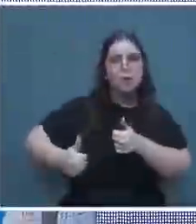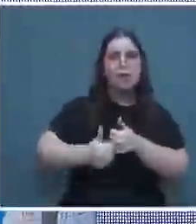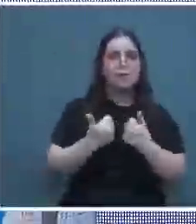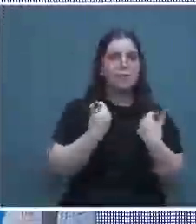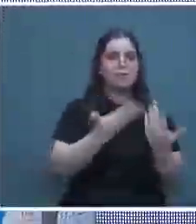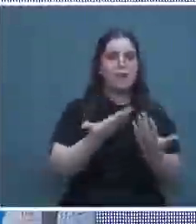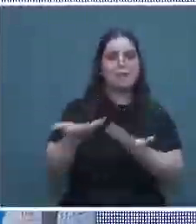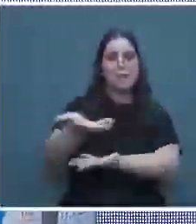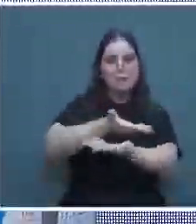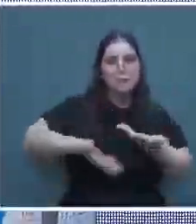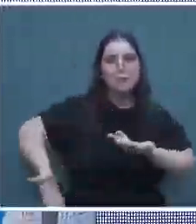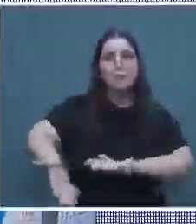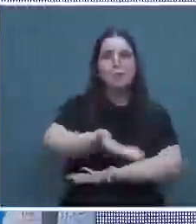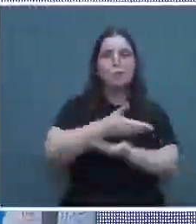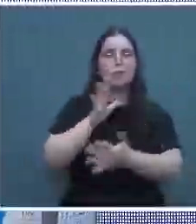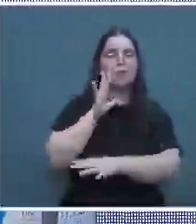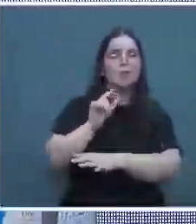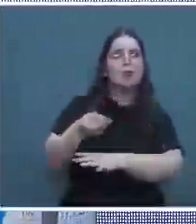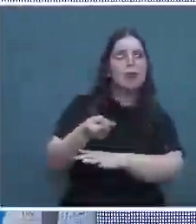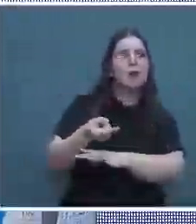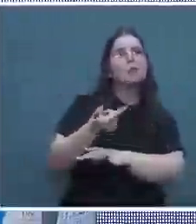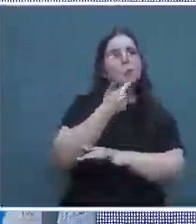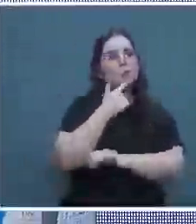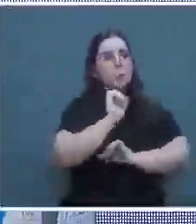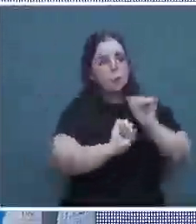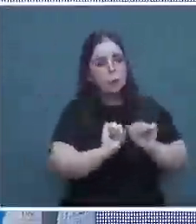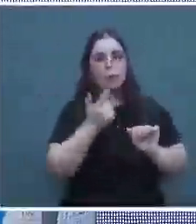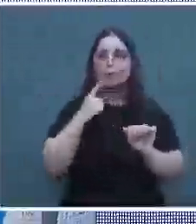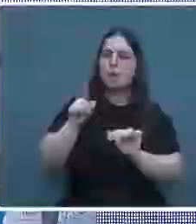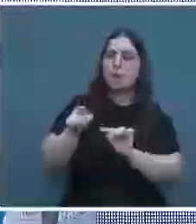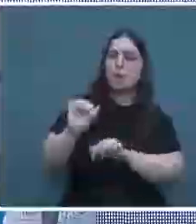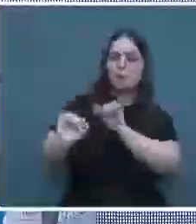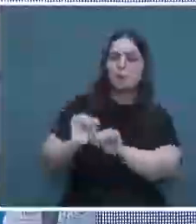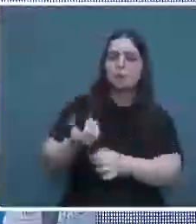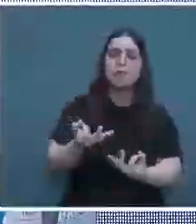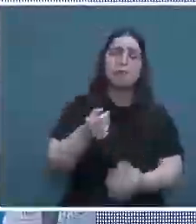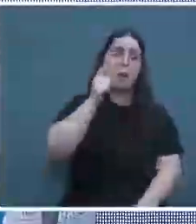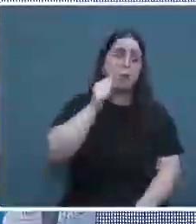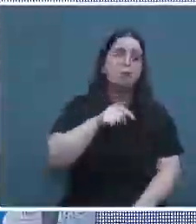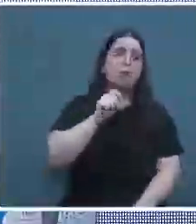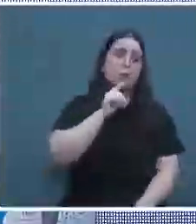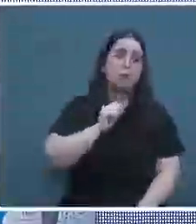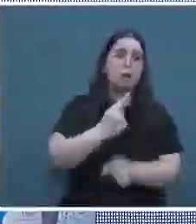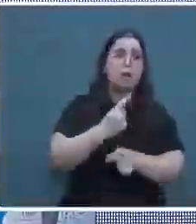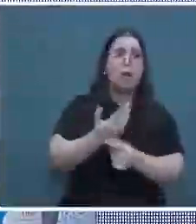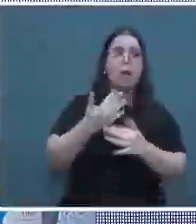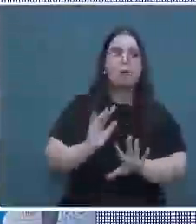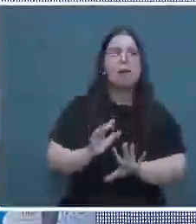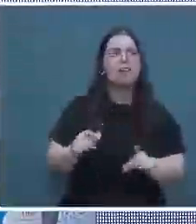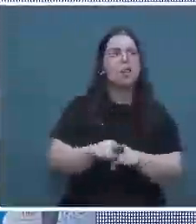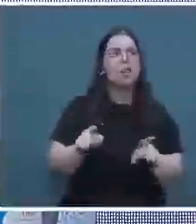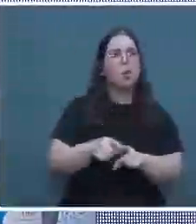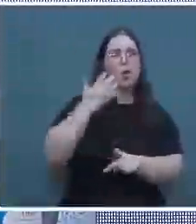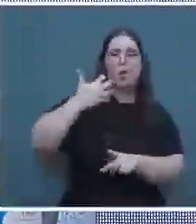of the discussion and trying to find a consensus between parties. Not that men are not able to, but still the prideness of a man